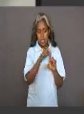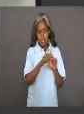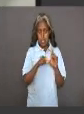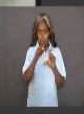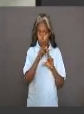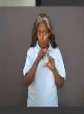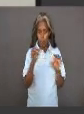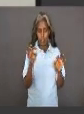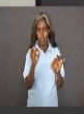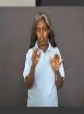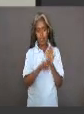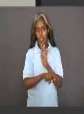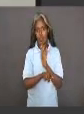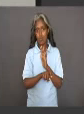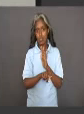trigonometric values.